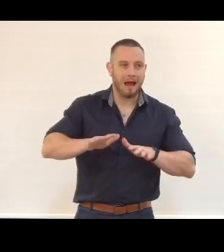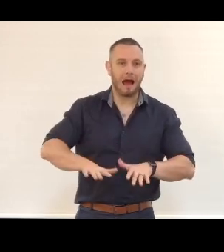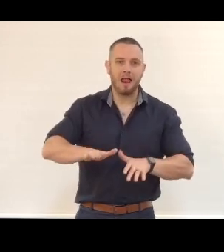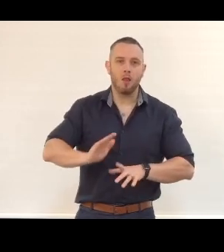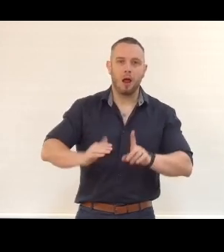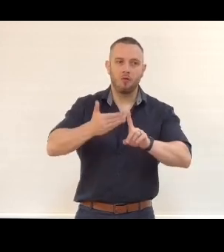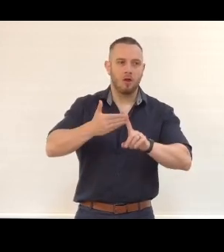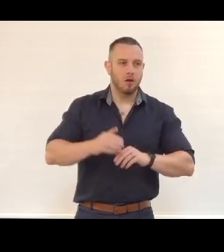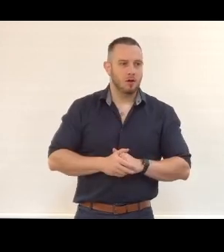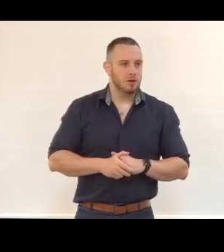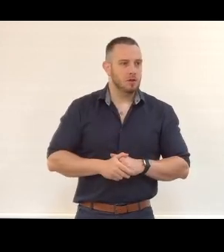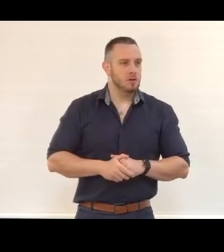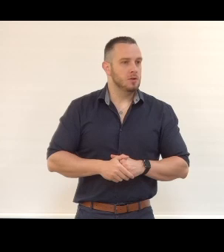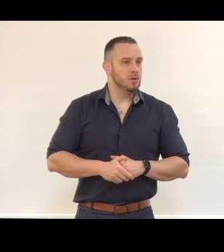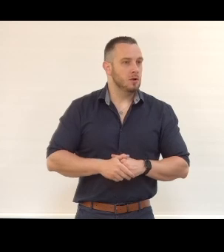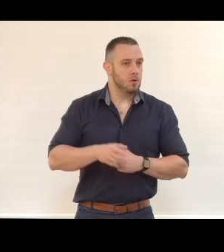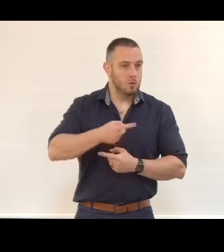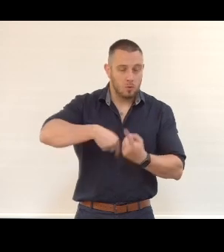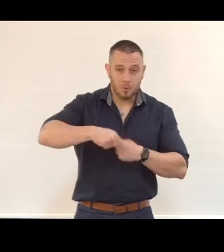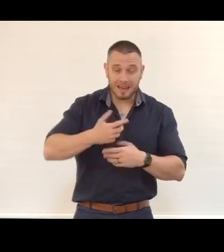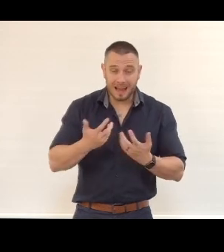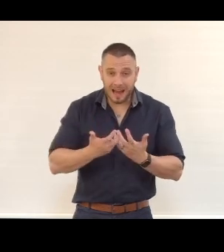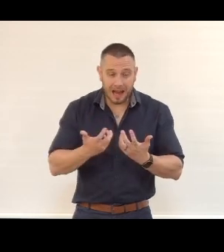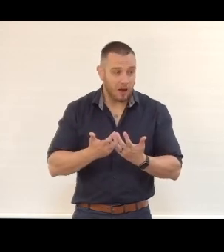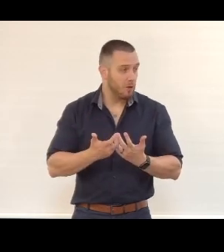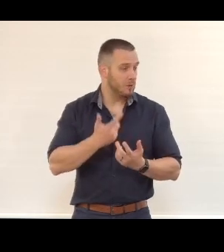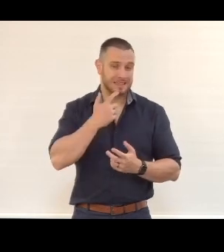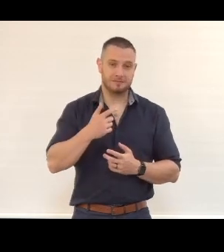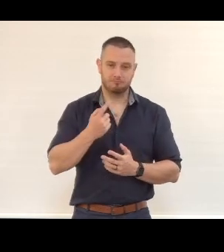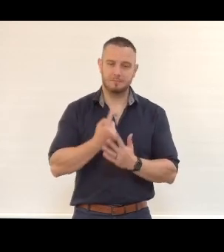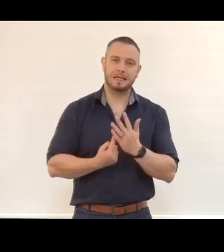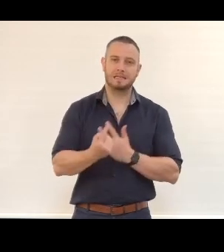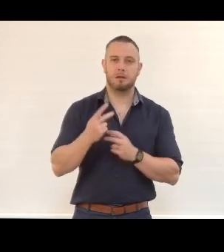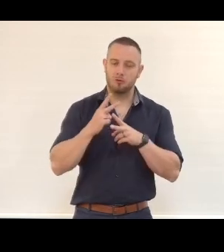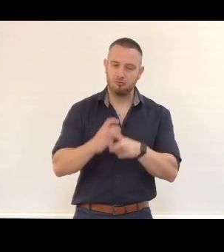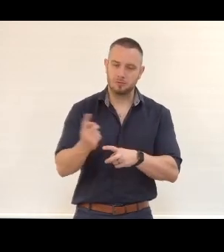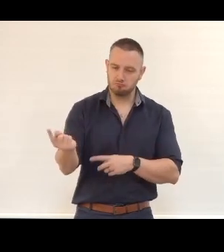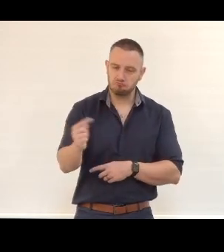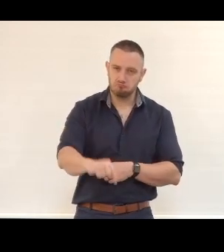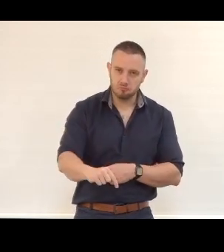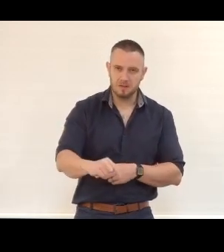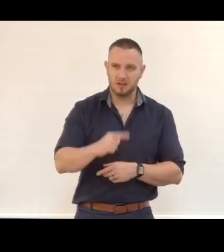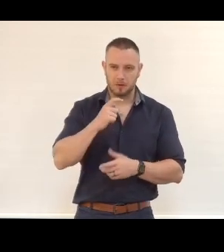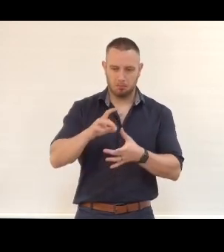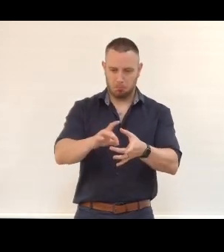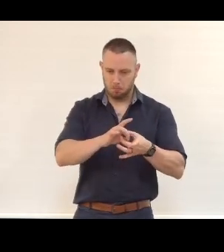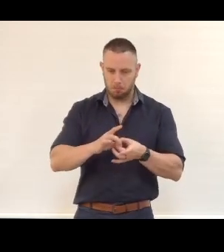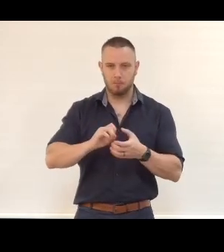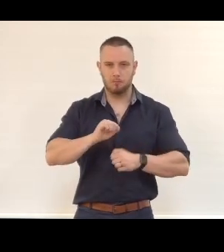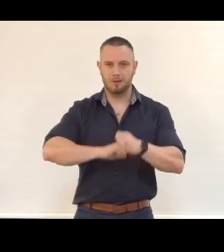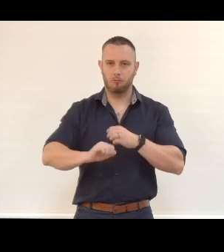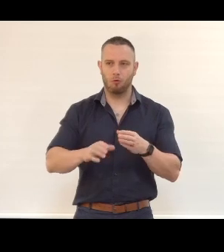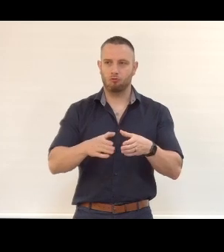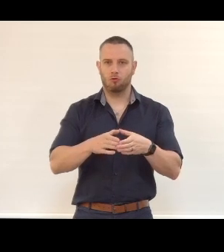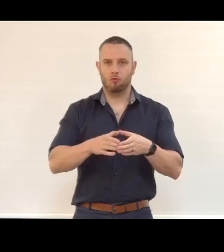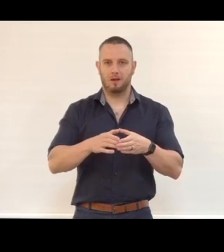astronaut. So how we work most of the time, we invite independent researchers and we put them together as a crew, and then they do